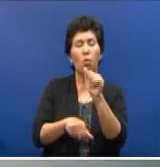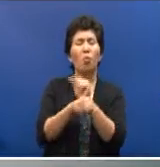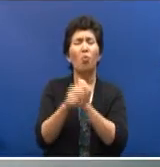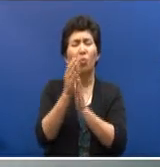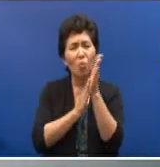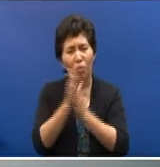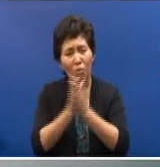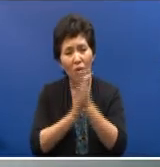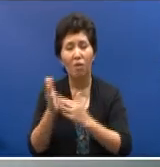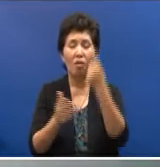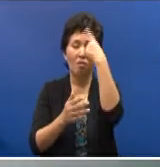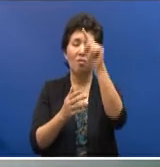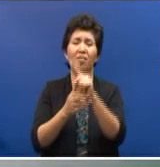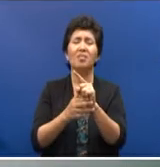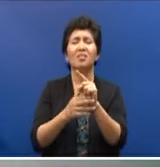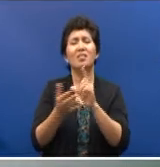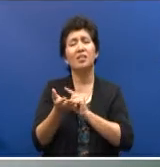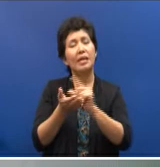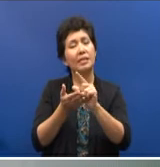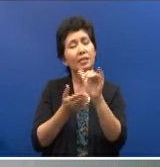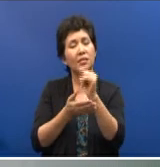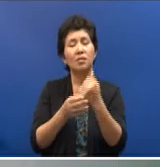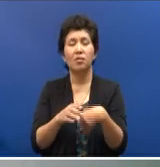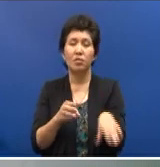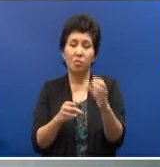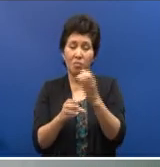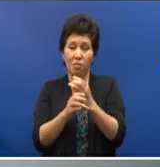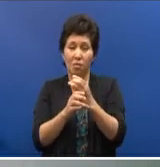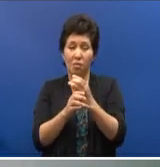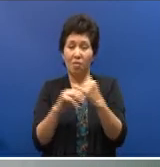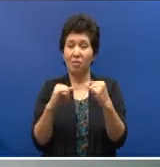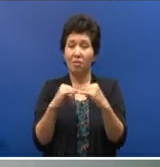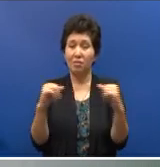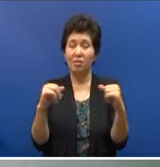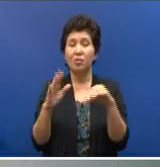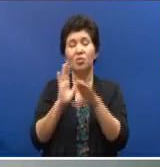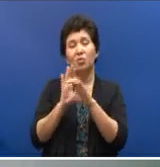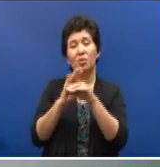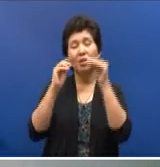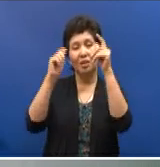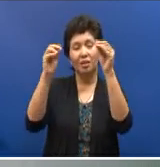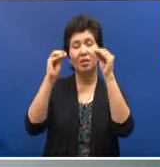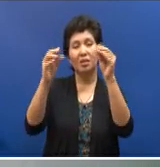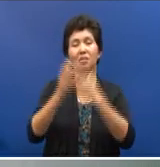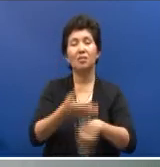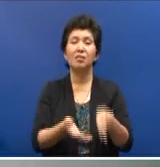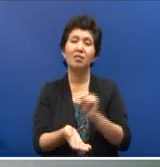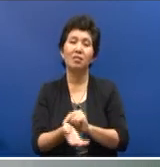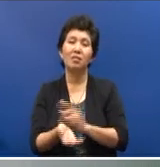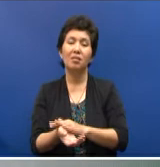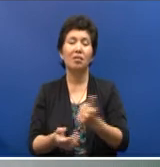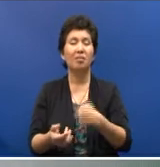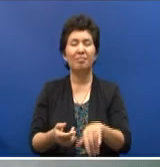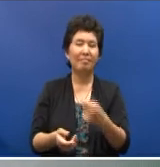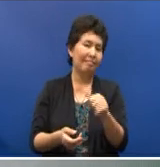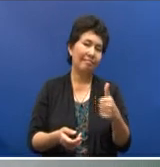hard for a moderate salary, like small-time entrepreneurs, okay, the teachers, nurses, and the